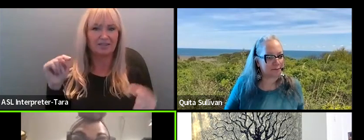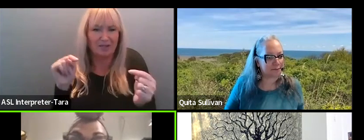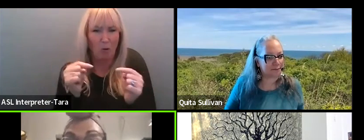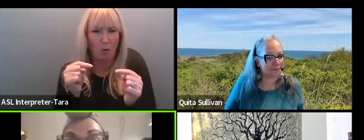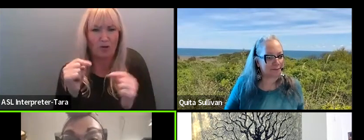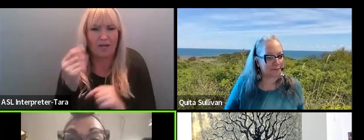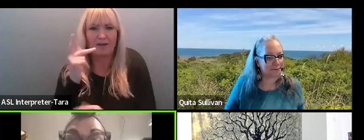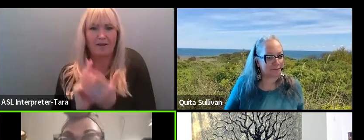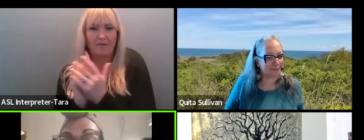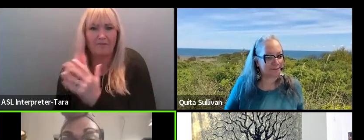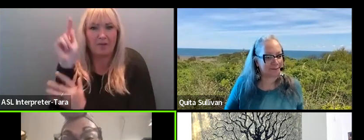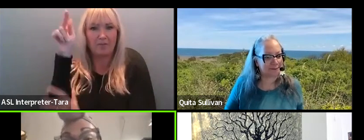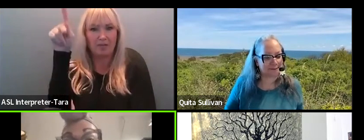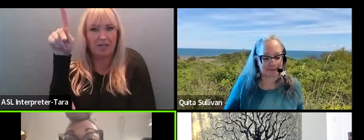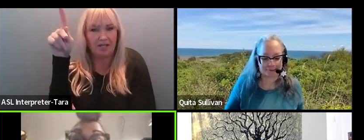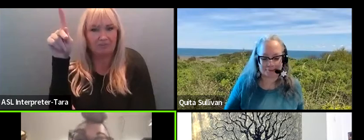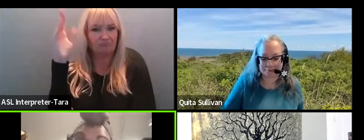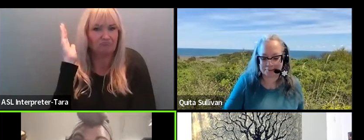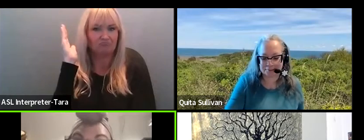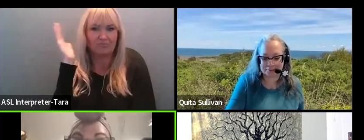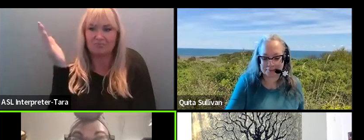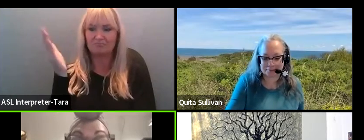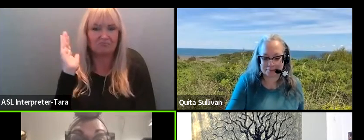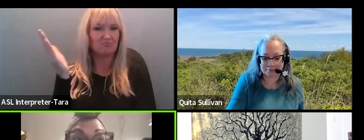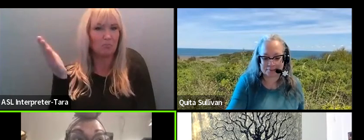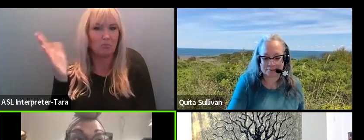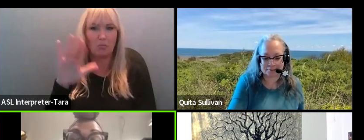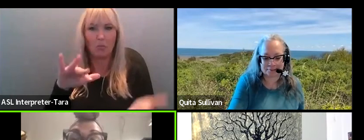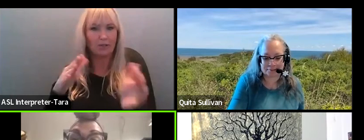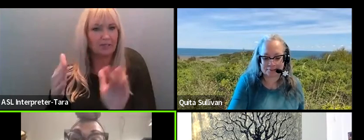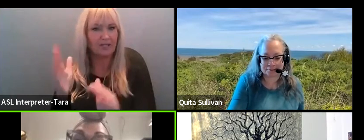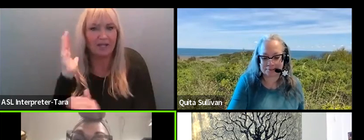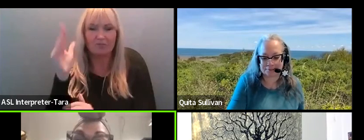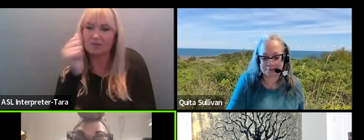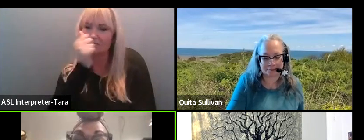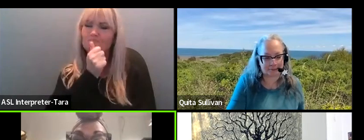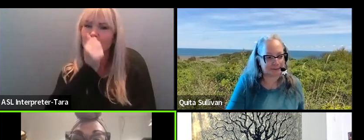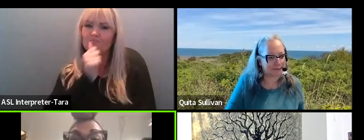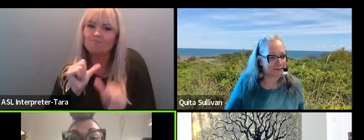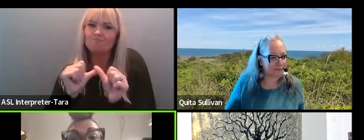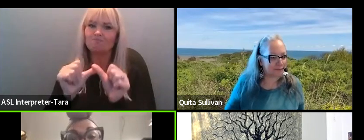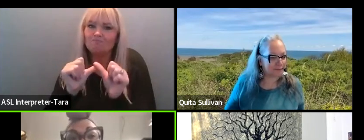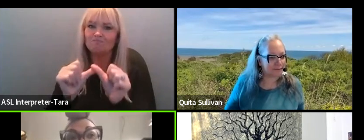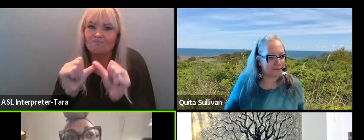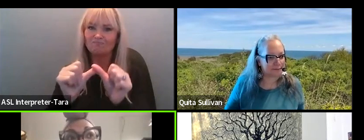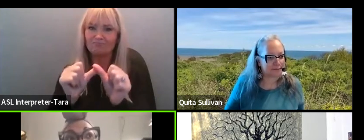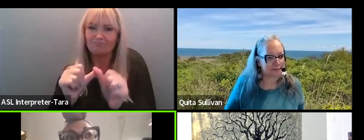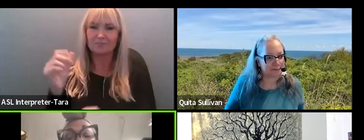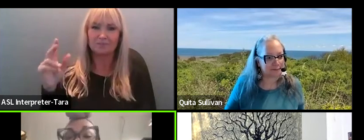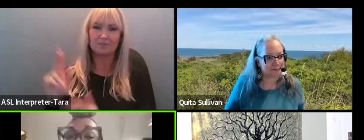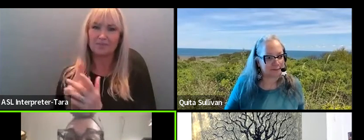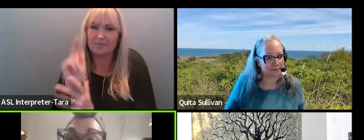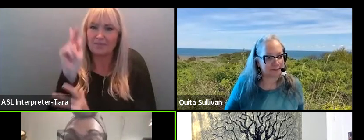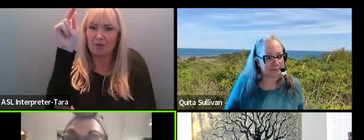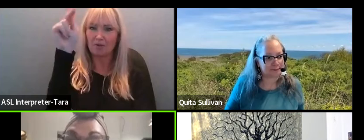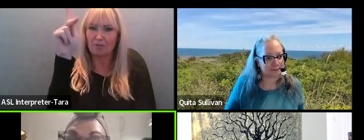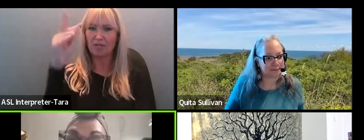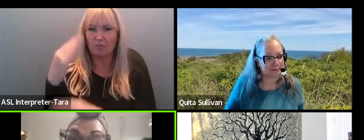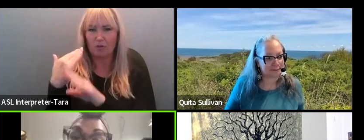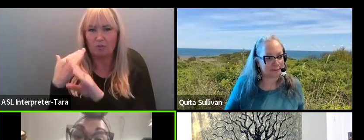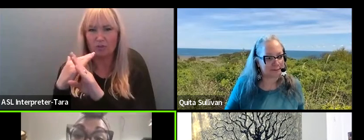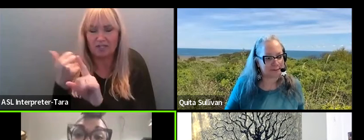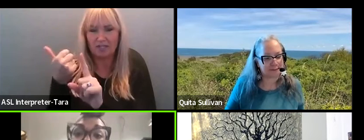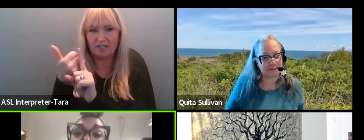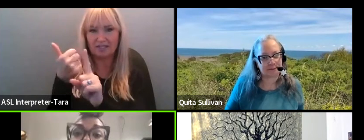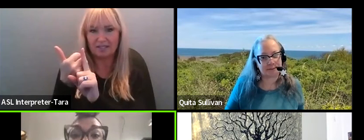just survive and thrive throughout anything. And even in the puncturing, the plant itself would protect itself